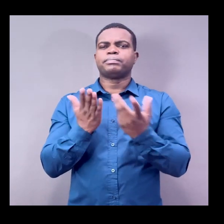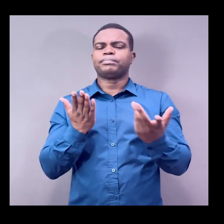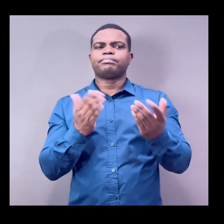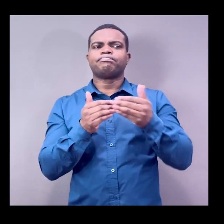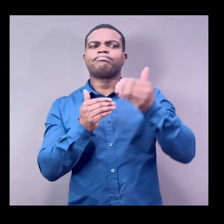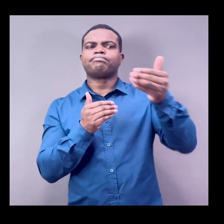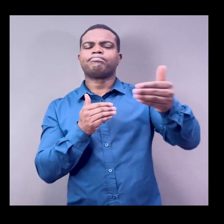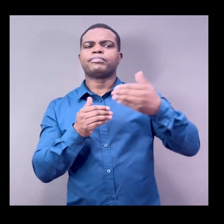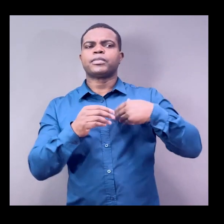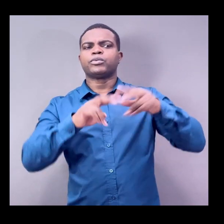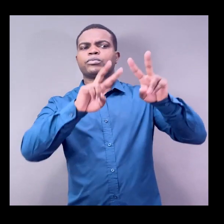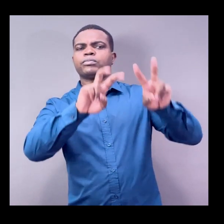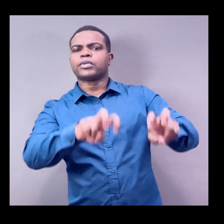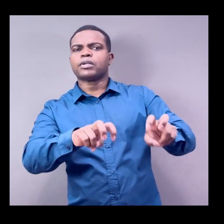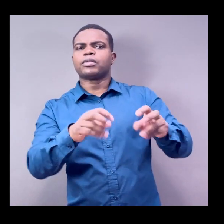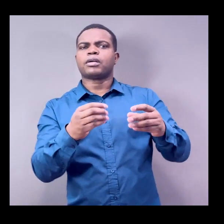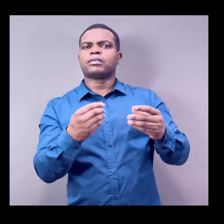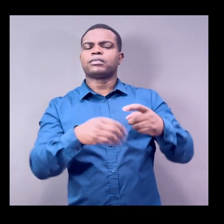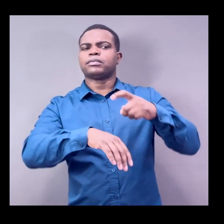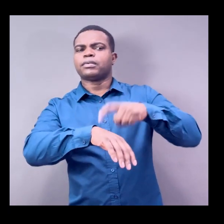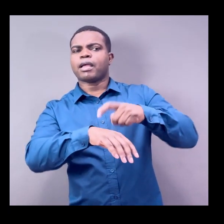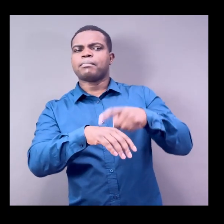SWOT analysis and